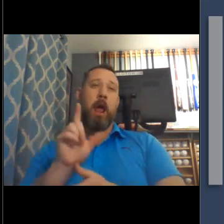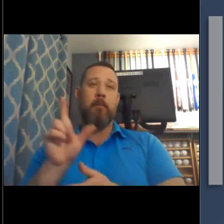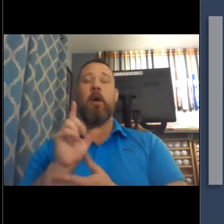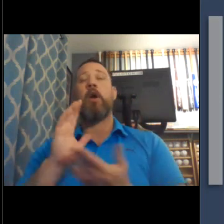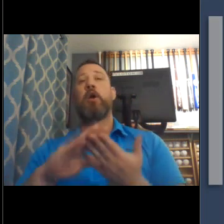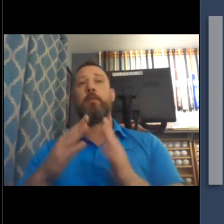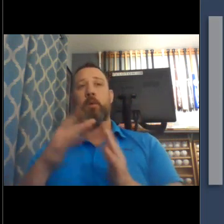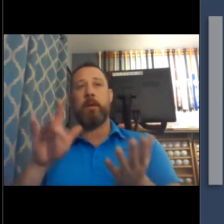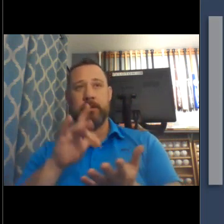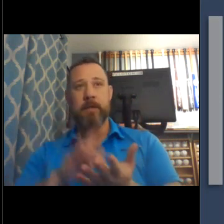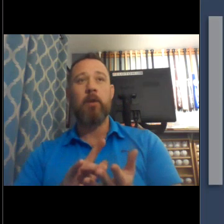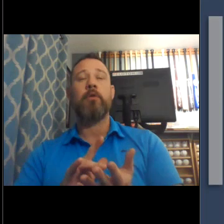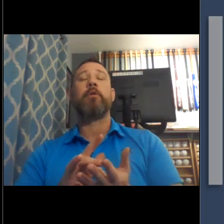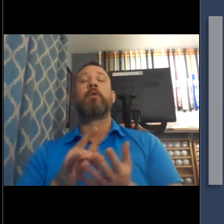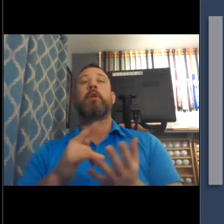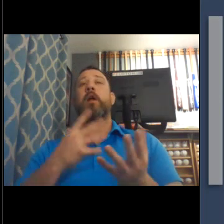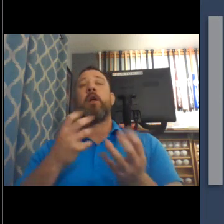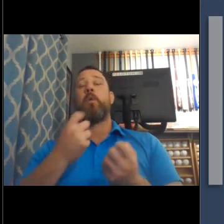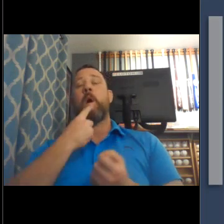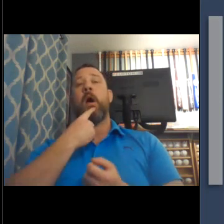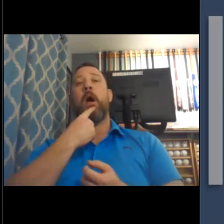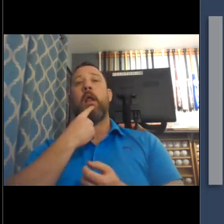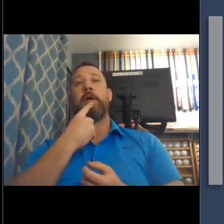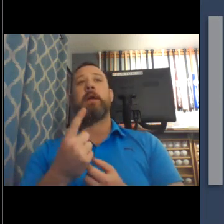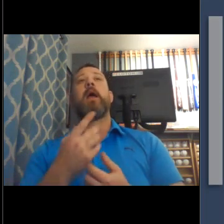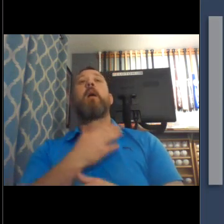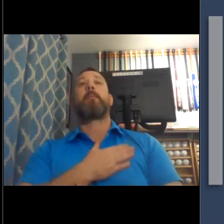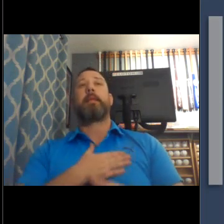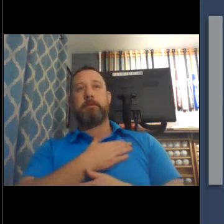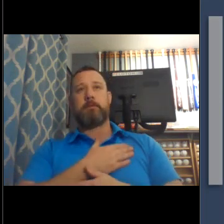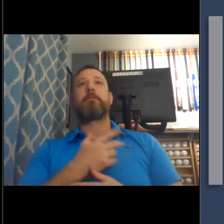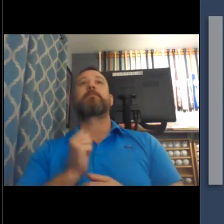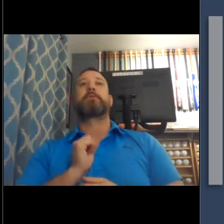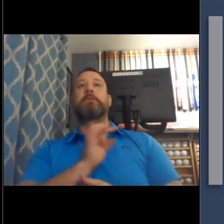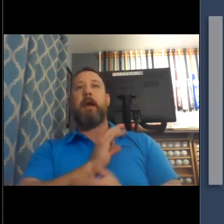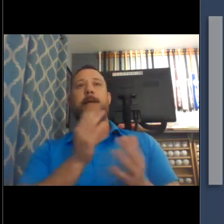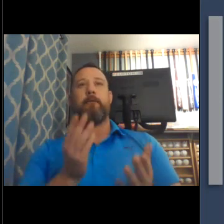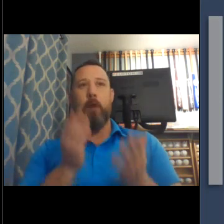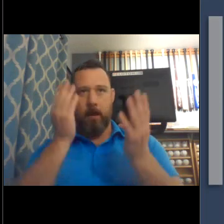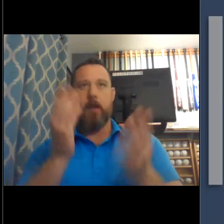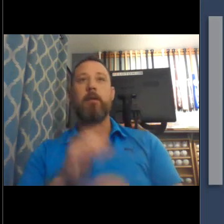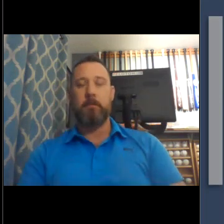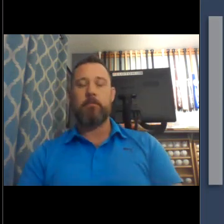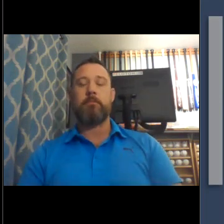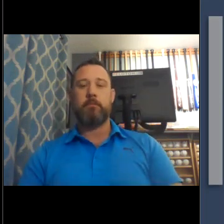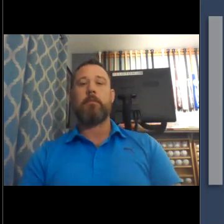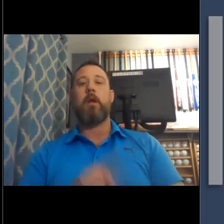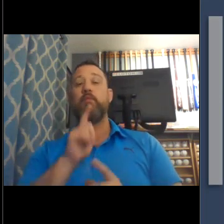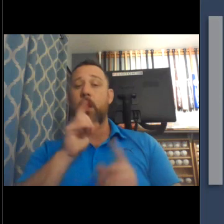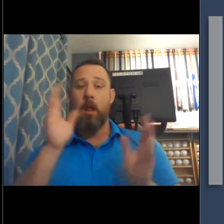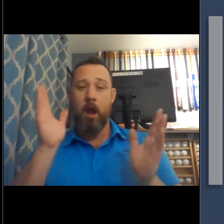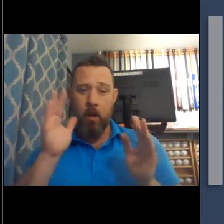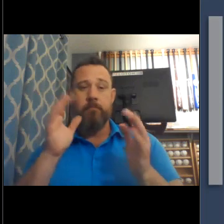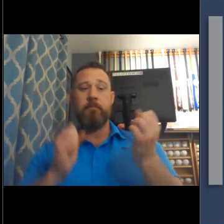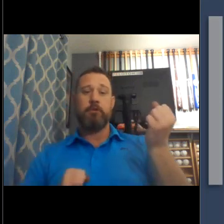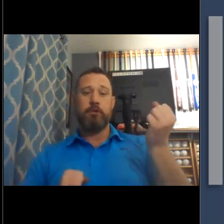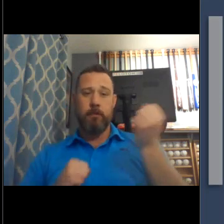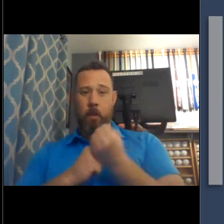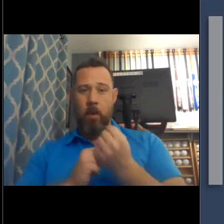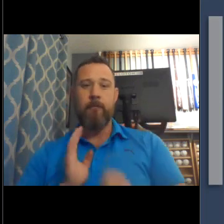And I just wanted to say how pleased I am that the staff is recommending it, and really hope to get the support of the